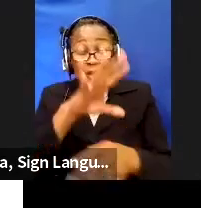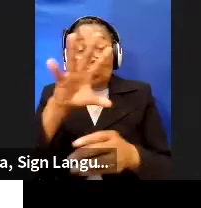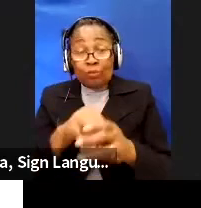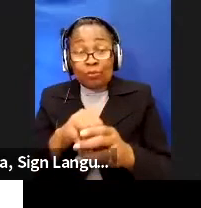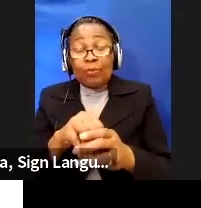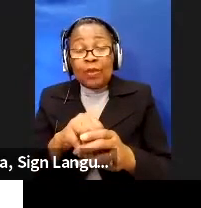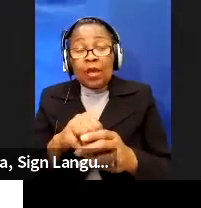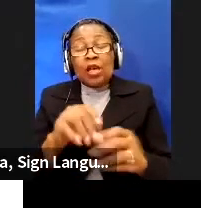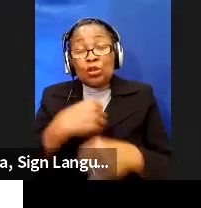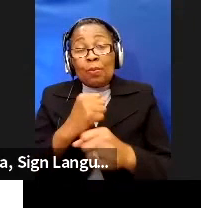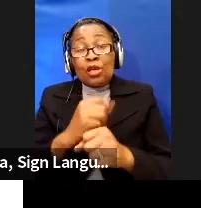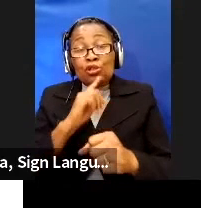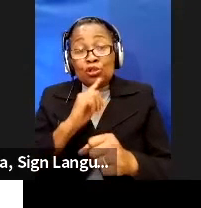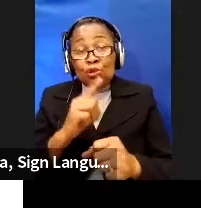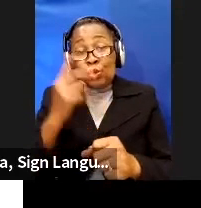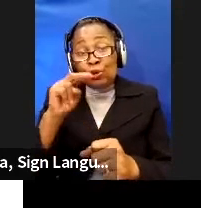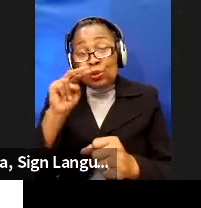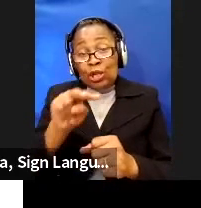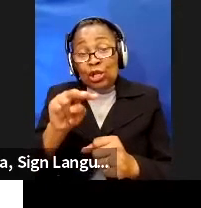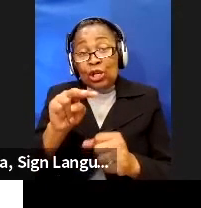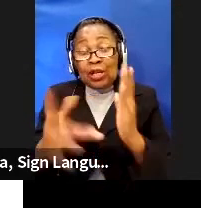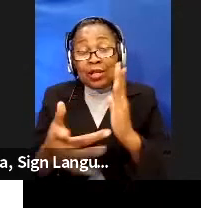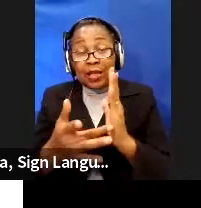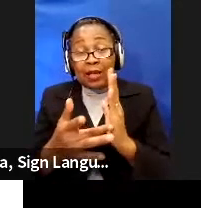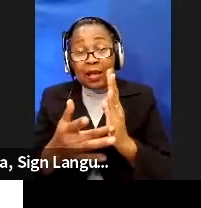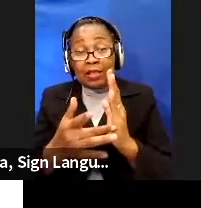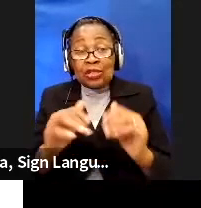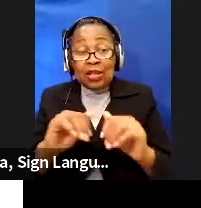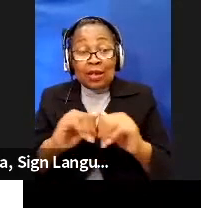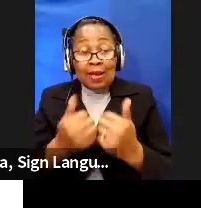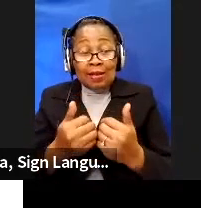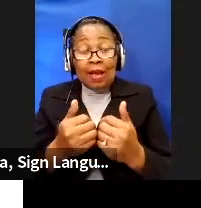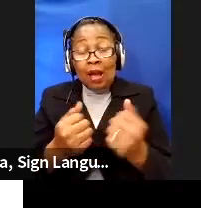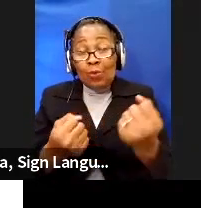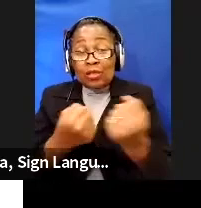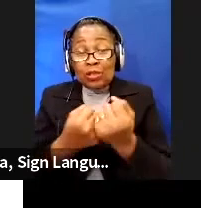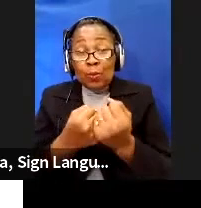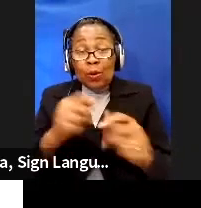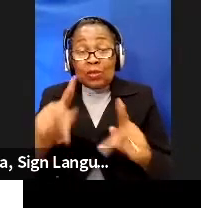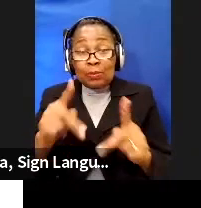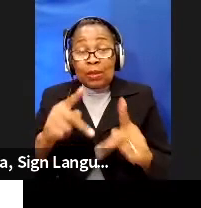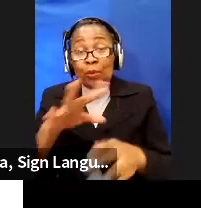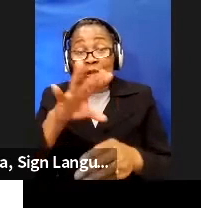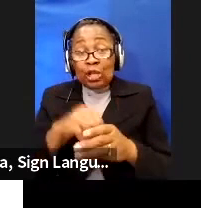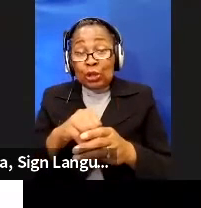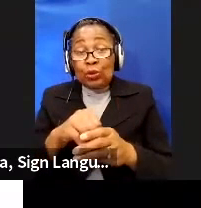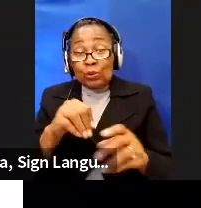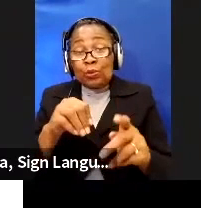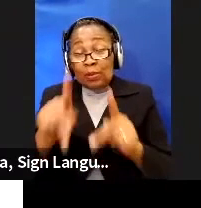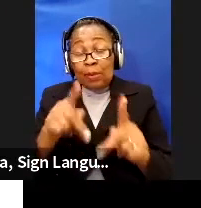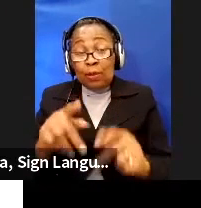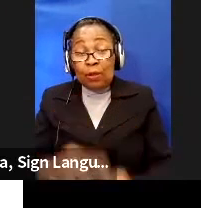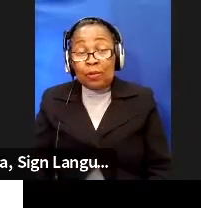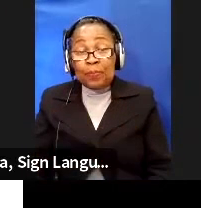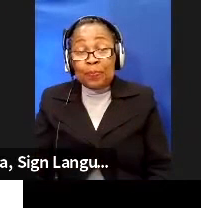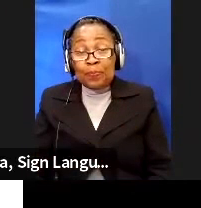at technology and how it both supports and includes people and can also exclude people. Next slide. We also